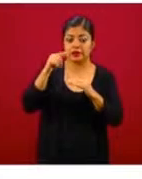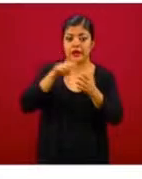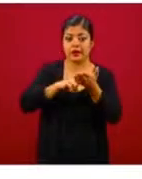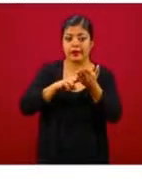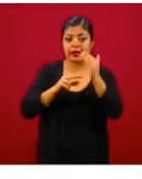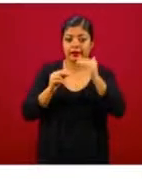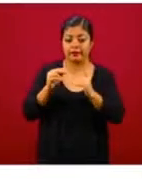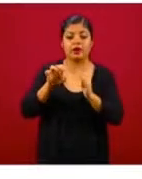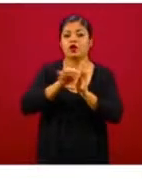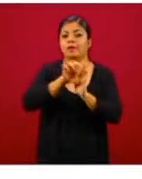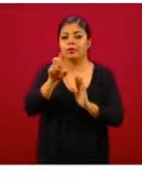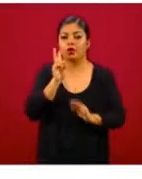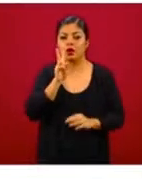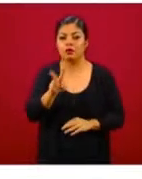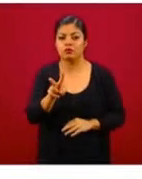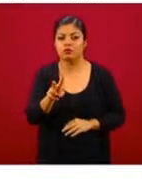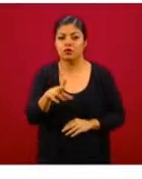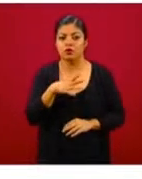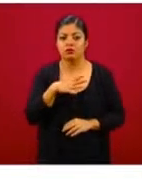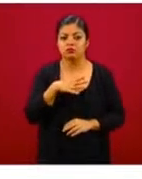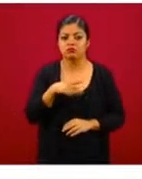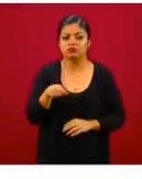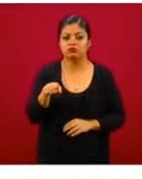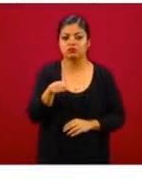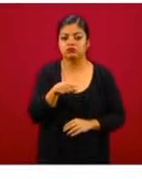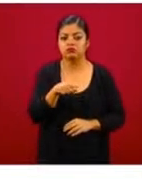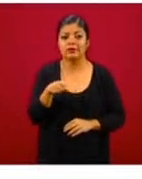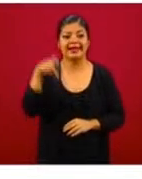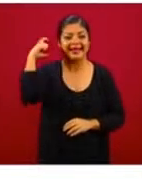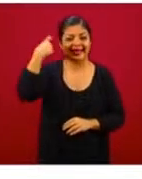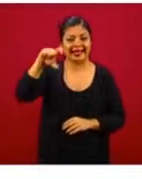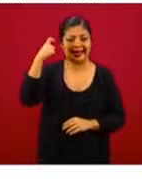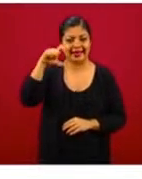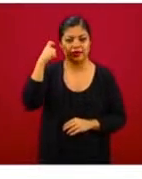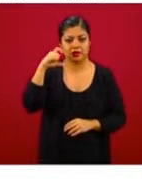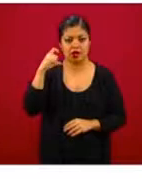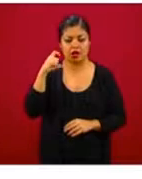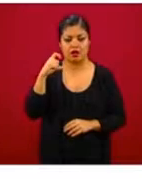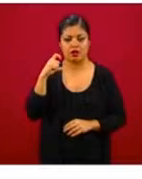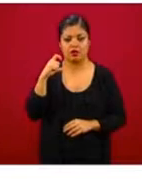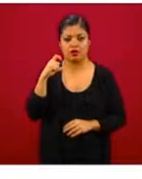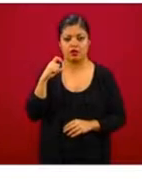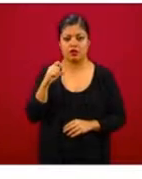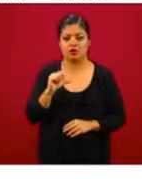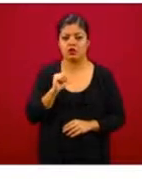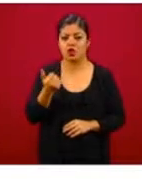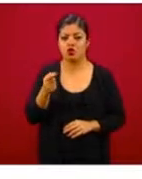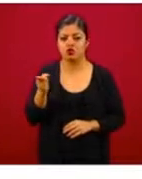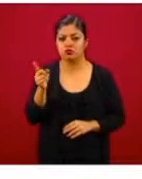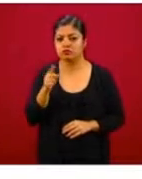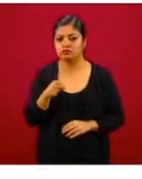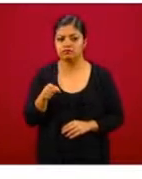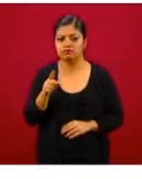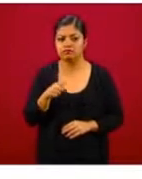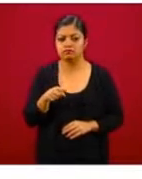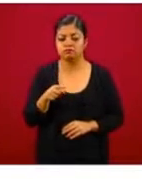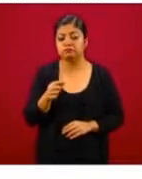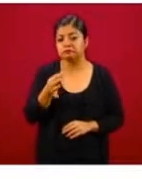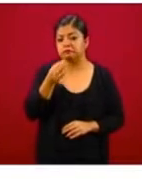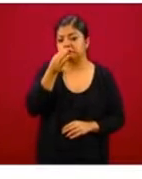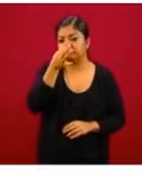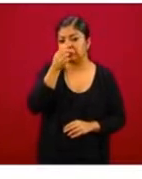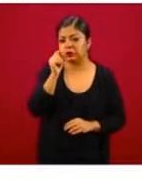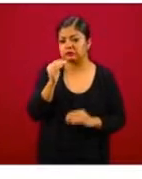for states that have the brown bar larger than the green bar on the graph, which would be, for example,